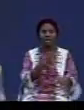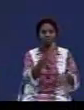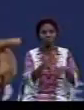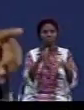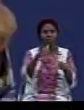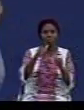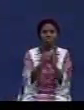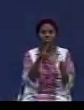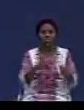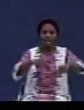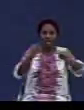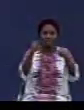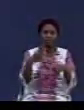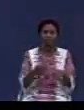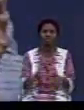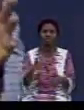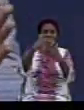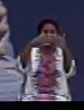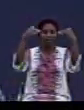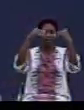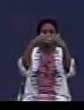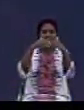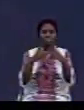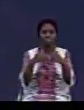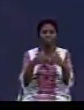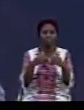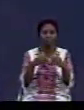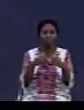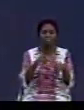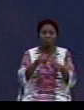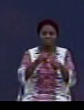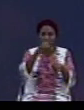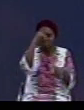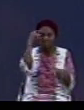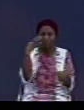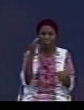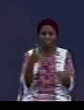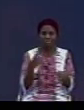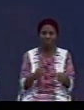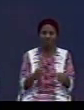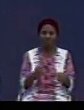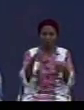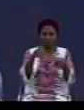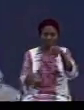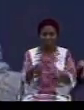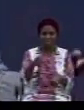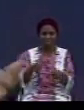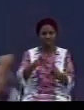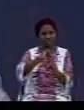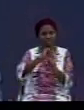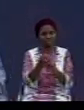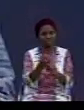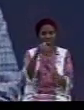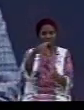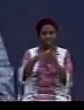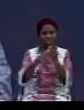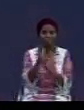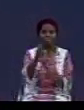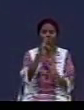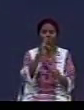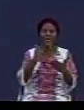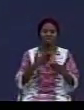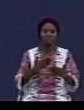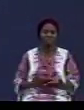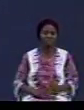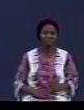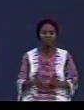heaven. Because of the paralyzed situation in which you were born, you can't do that. Let